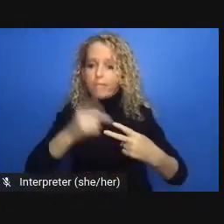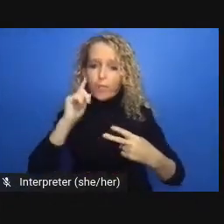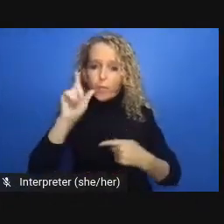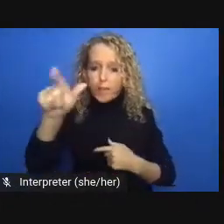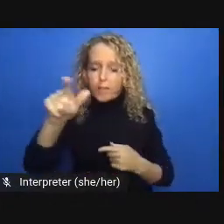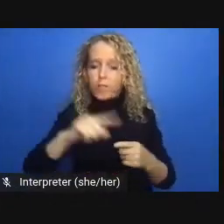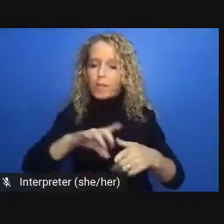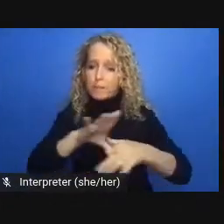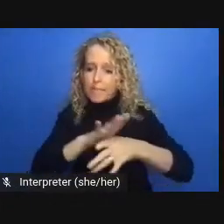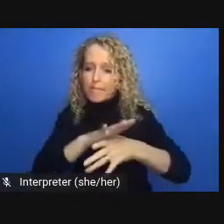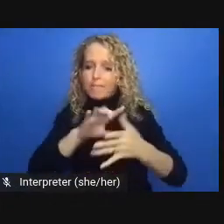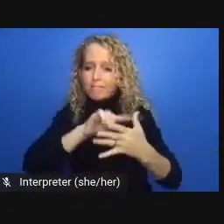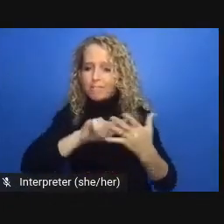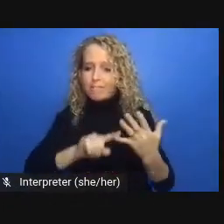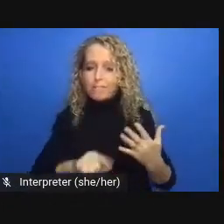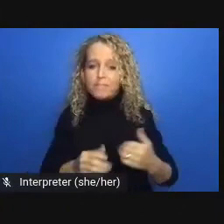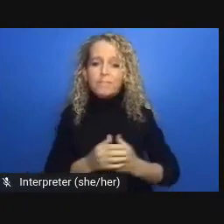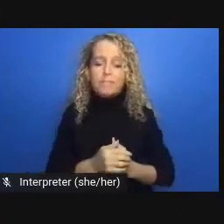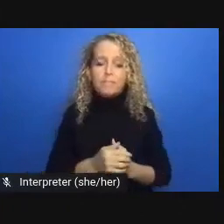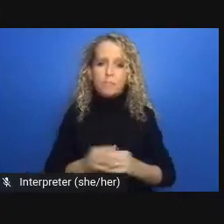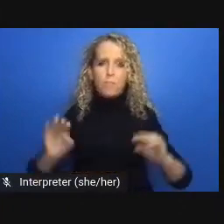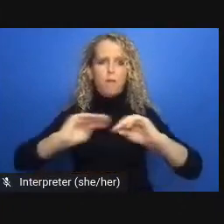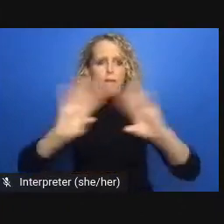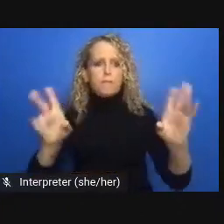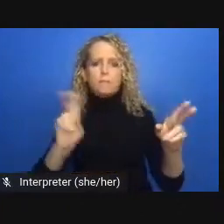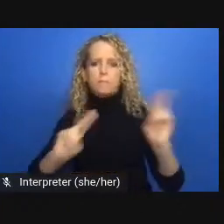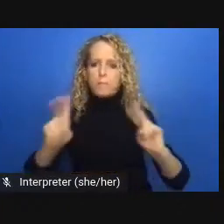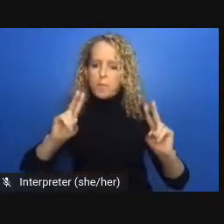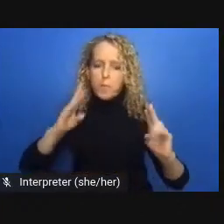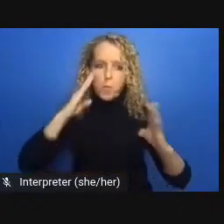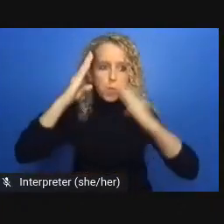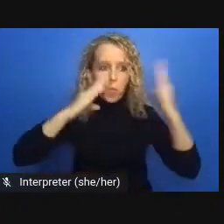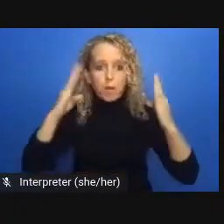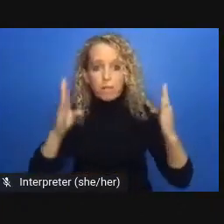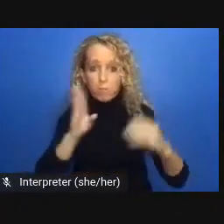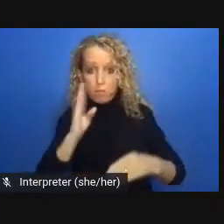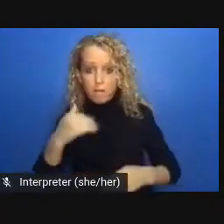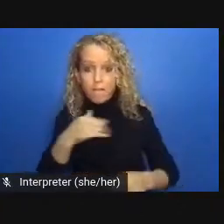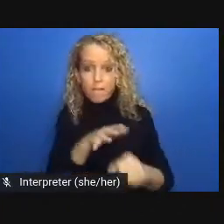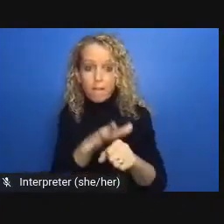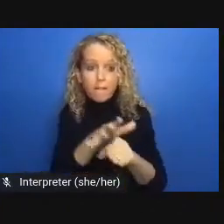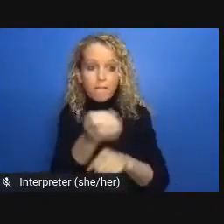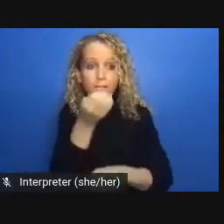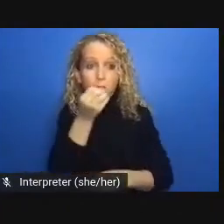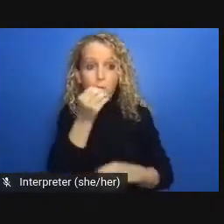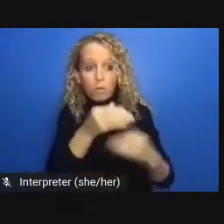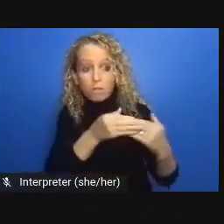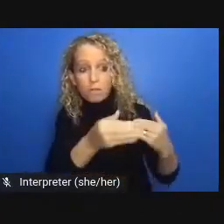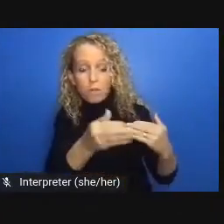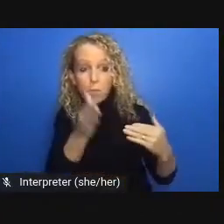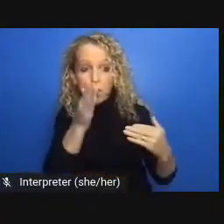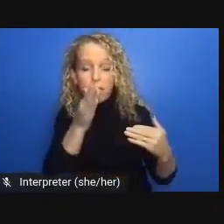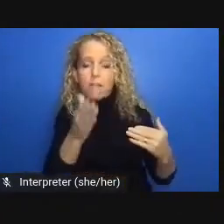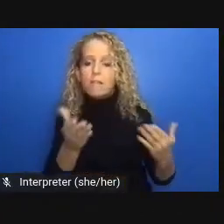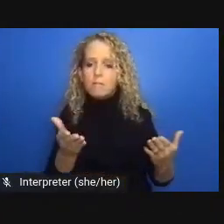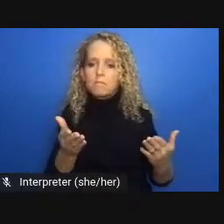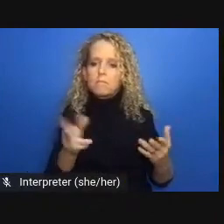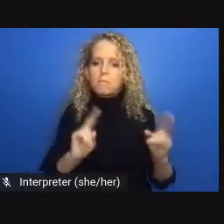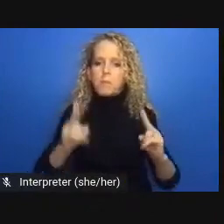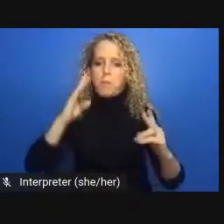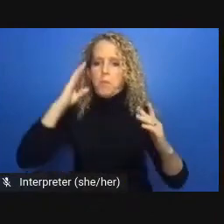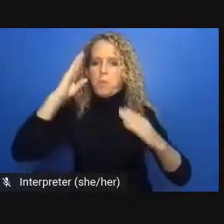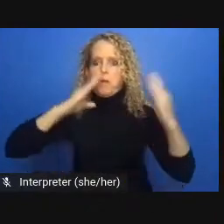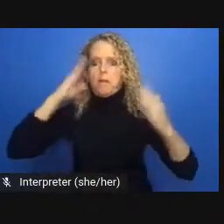There was an obviousness that people were concerned about the ability to feed themselves in the near future and further on as the pandemic